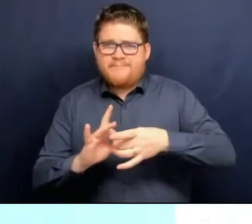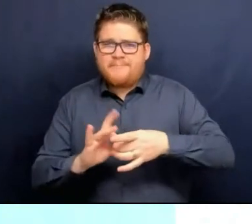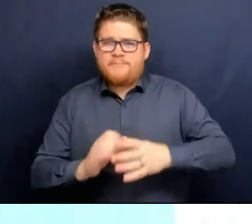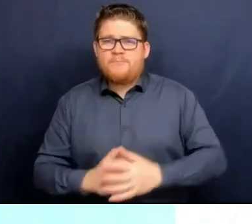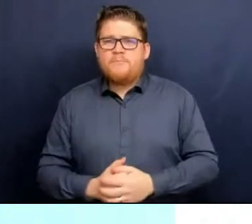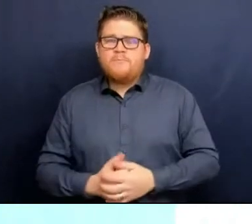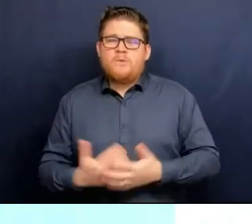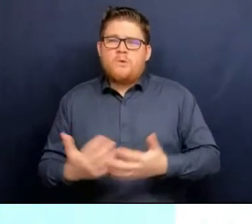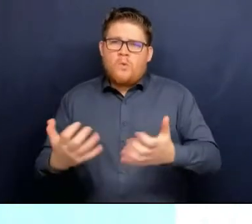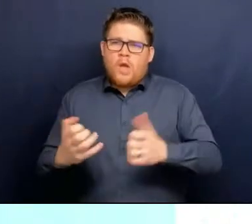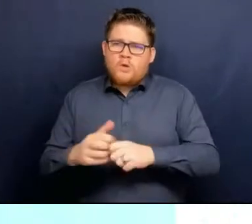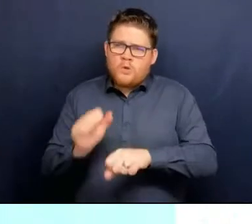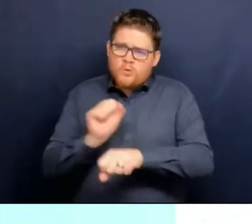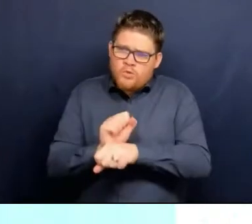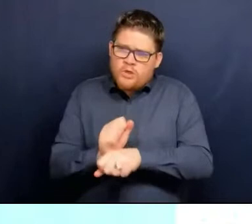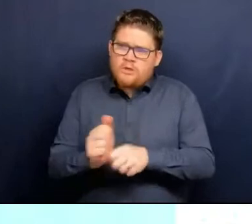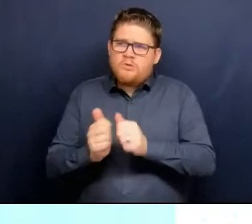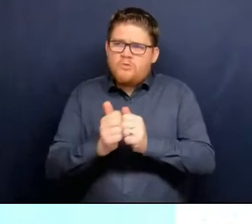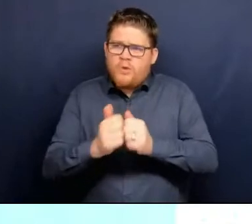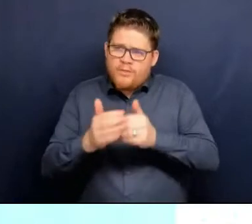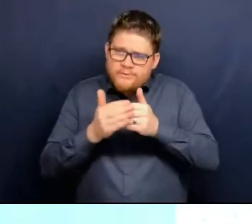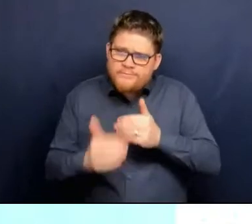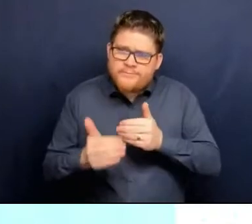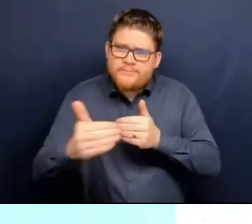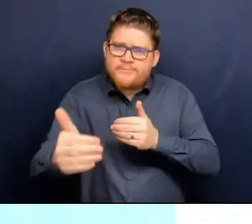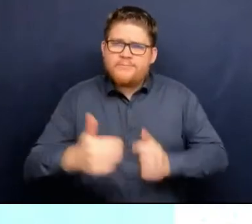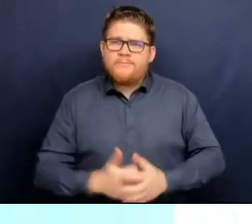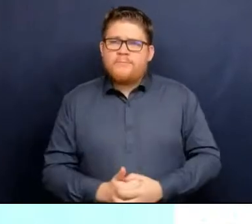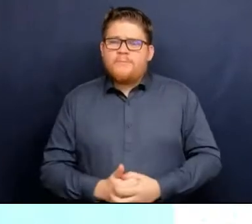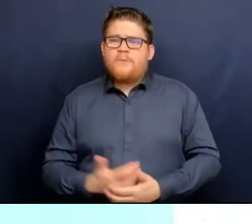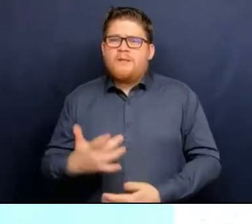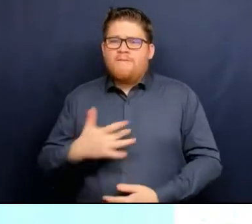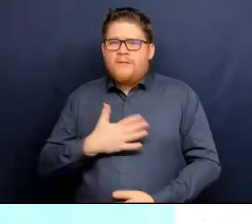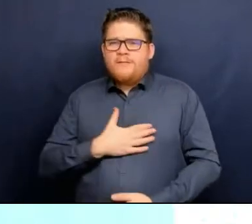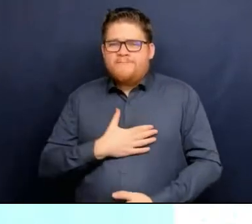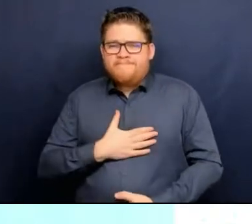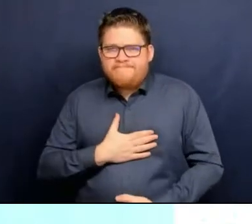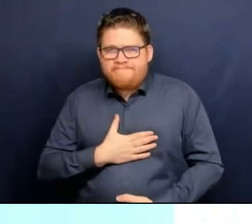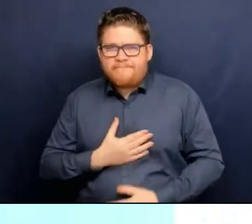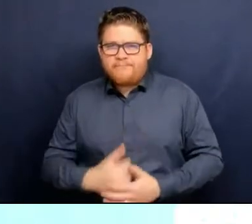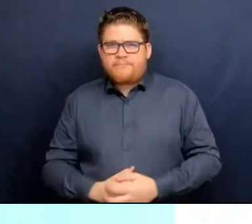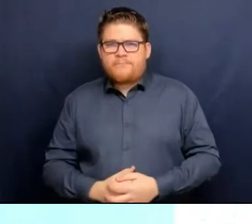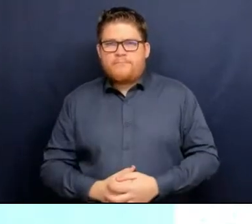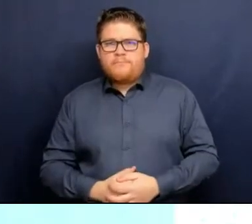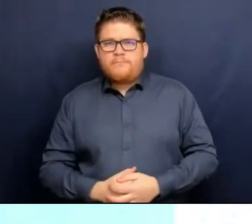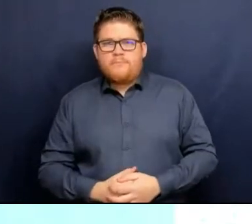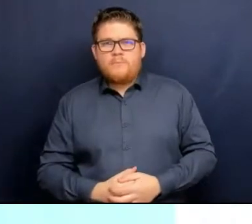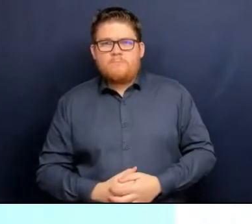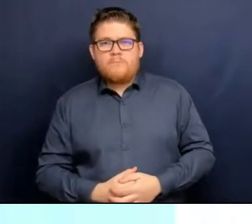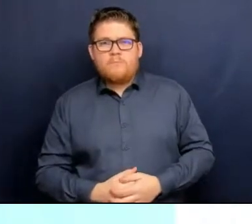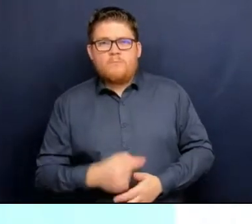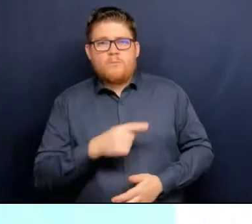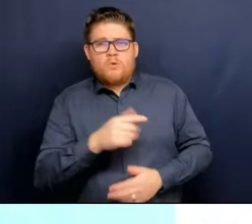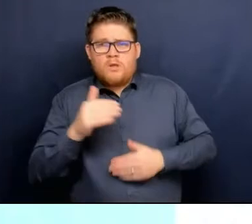that the progress we have made and the dedication has been shown provides a strong foundation. And to me, that's really